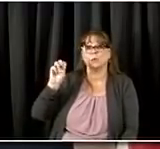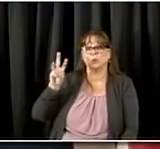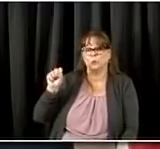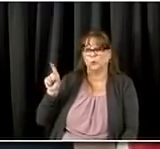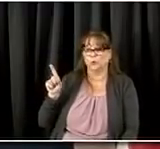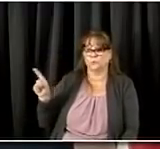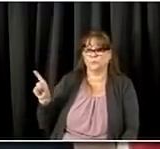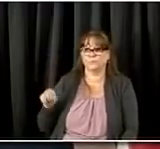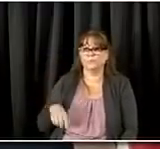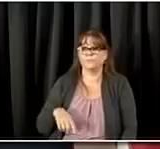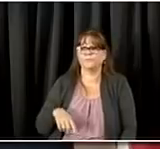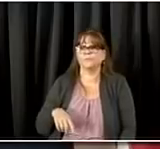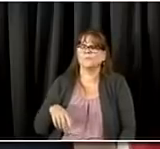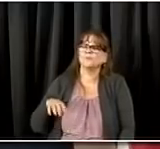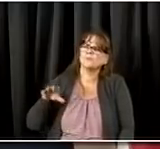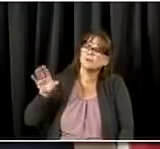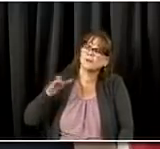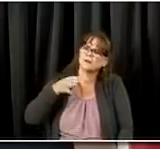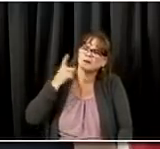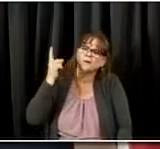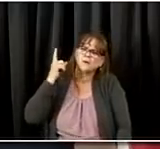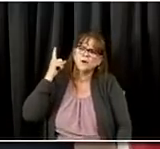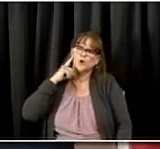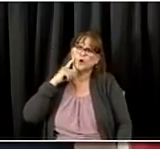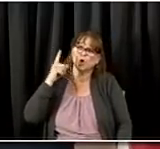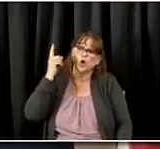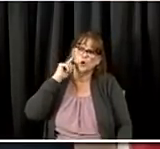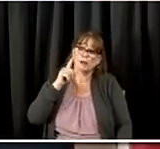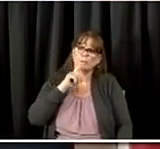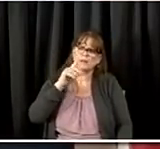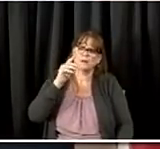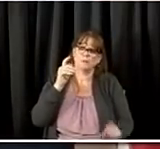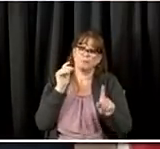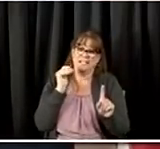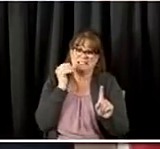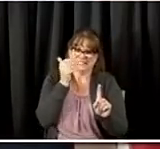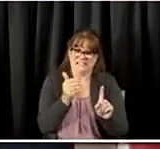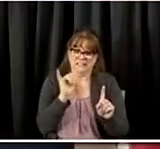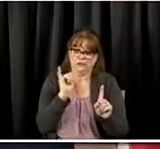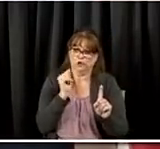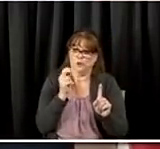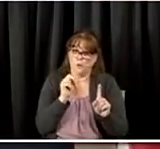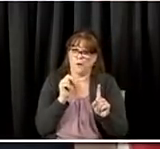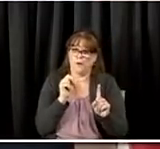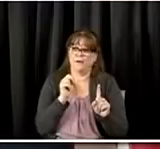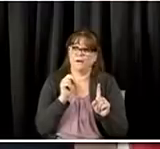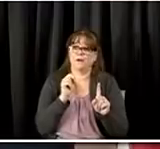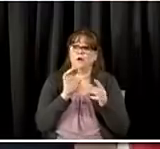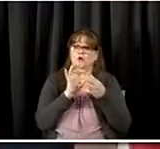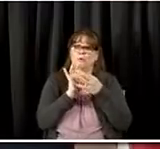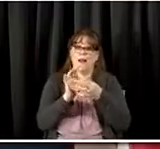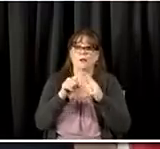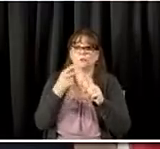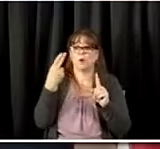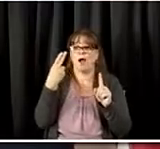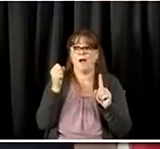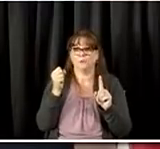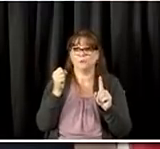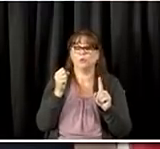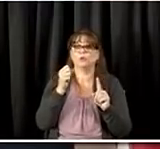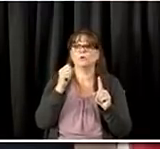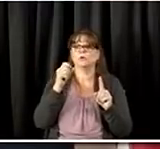mind going into January, and one of the questions I had to do with high schools. Some high schools this year faced shutdowns